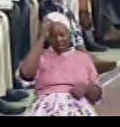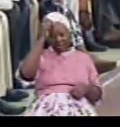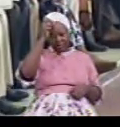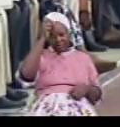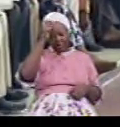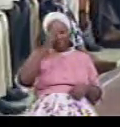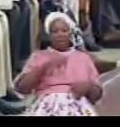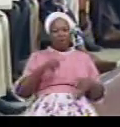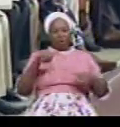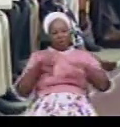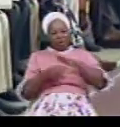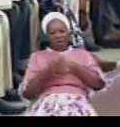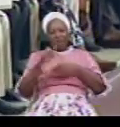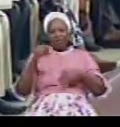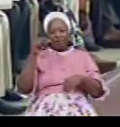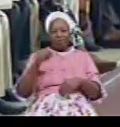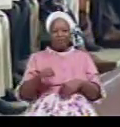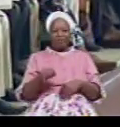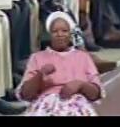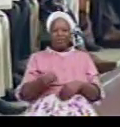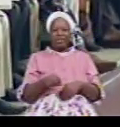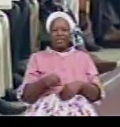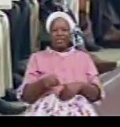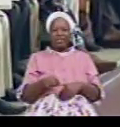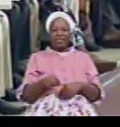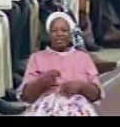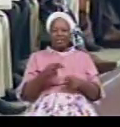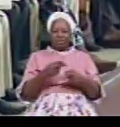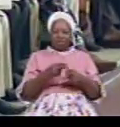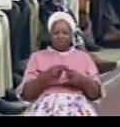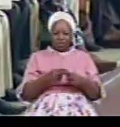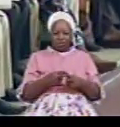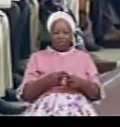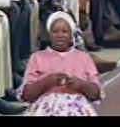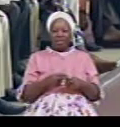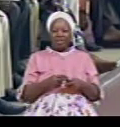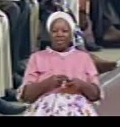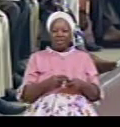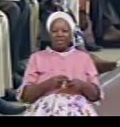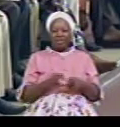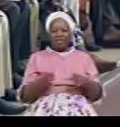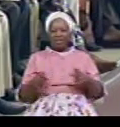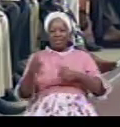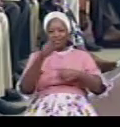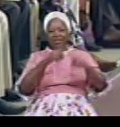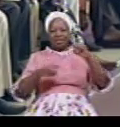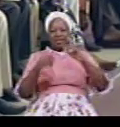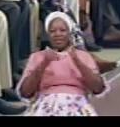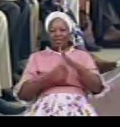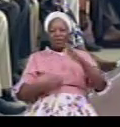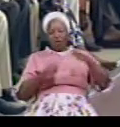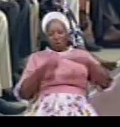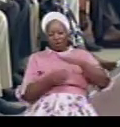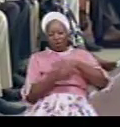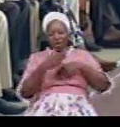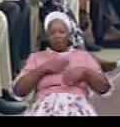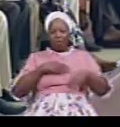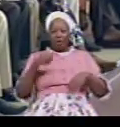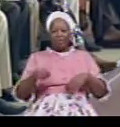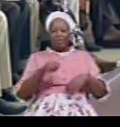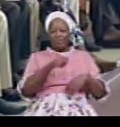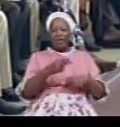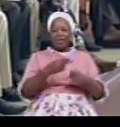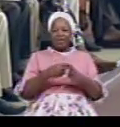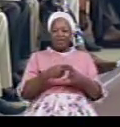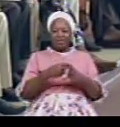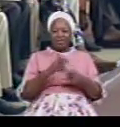your feet shortly. Under my feet shortly. Under